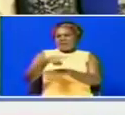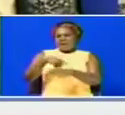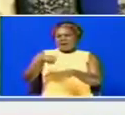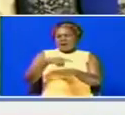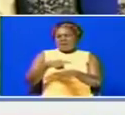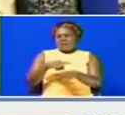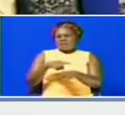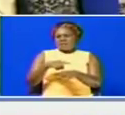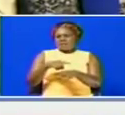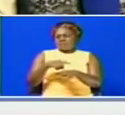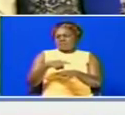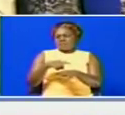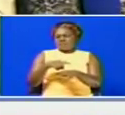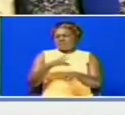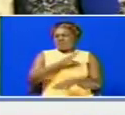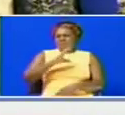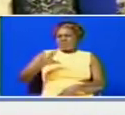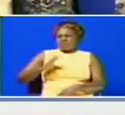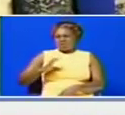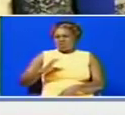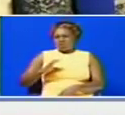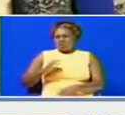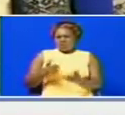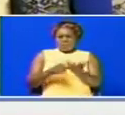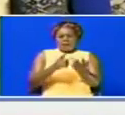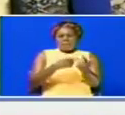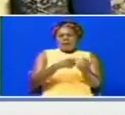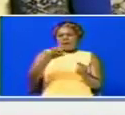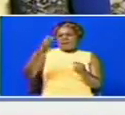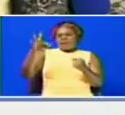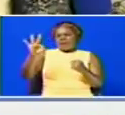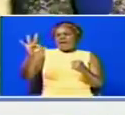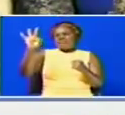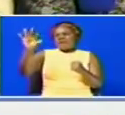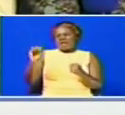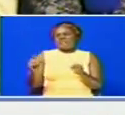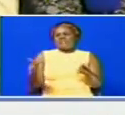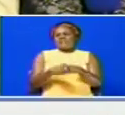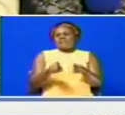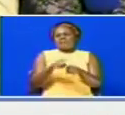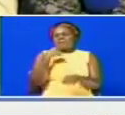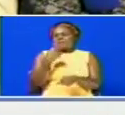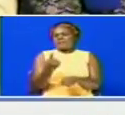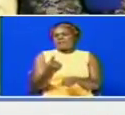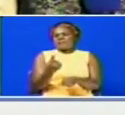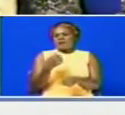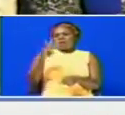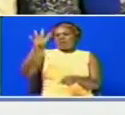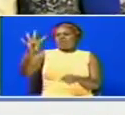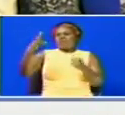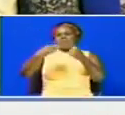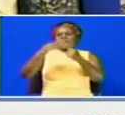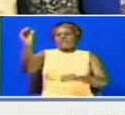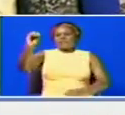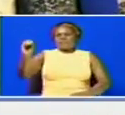polls began, the commission was saying it was still tabulating the figures. At 9:30 on that same day, then he came out to say there was a 48%